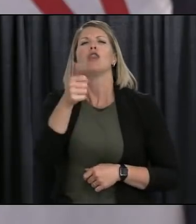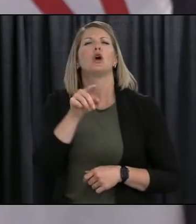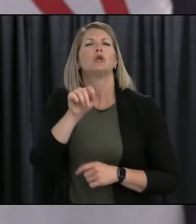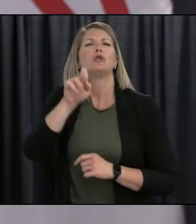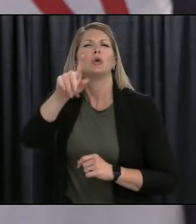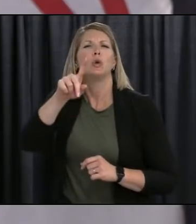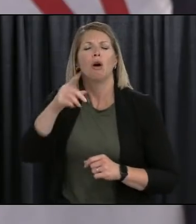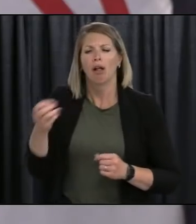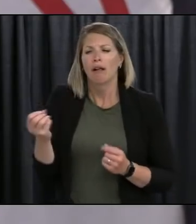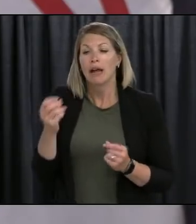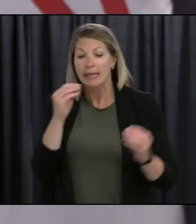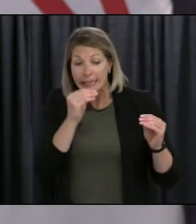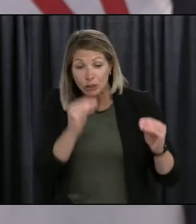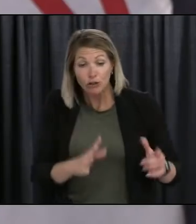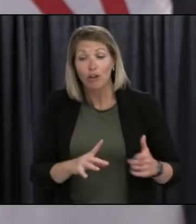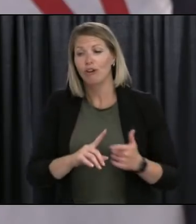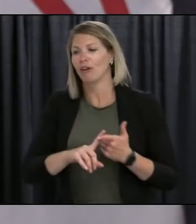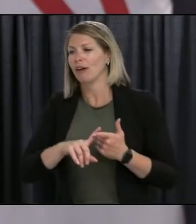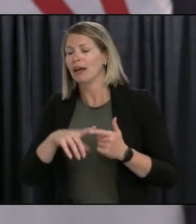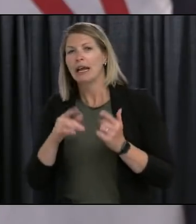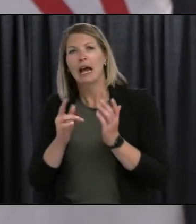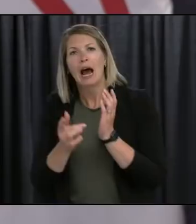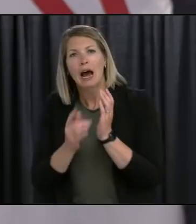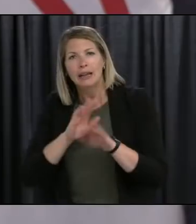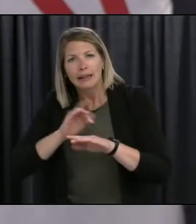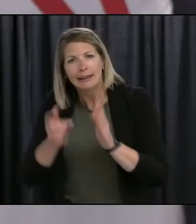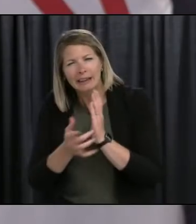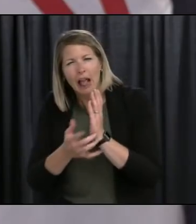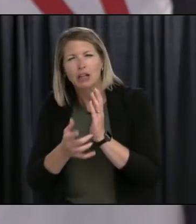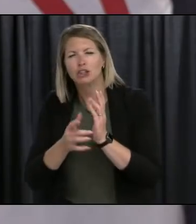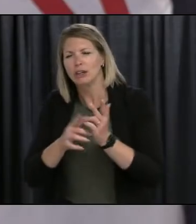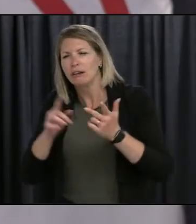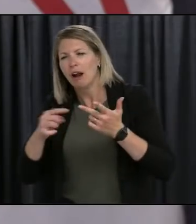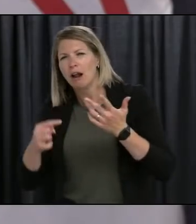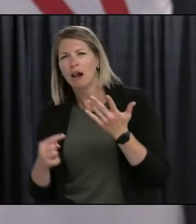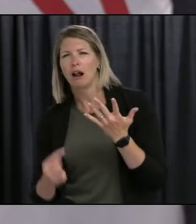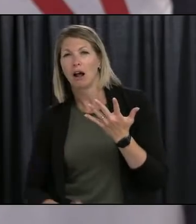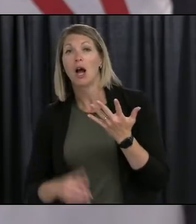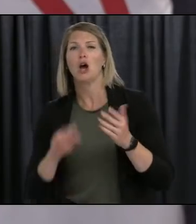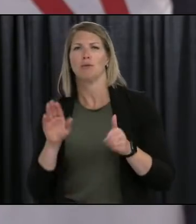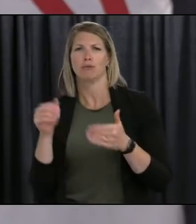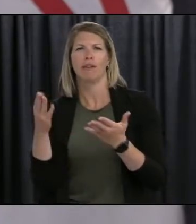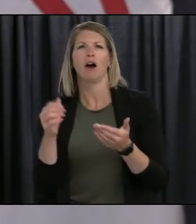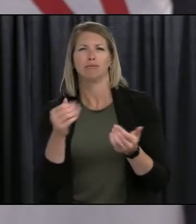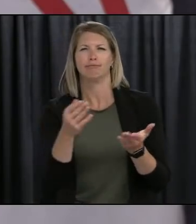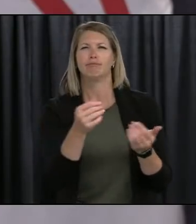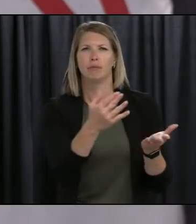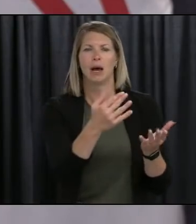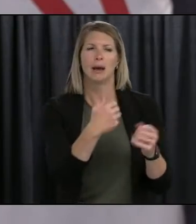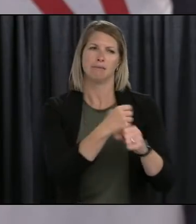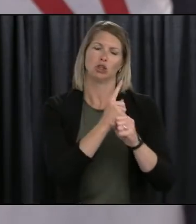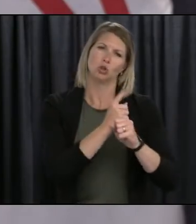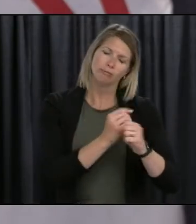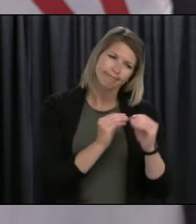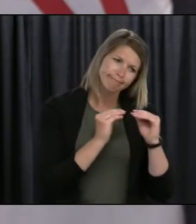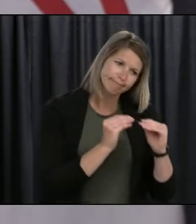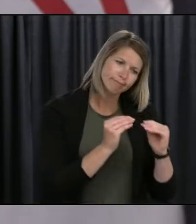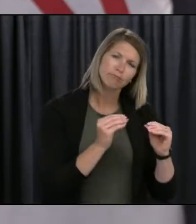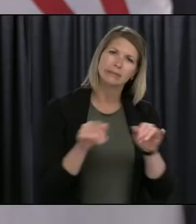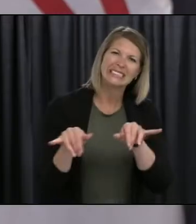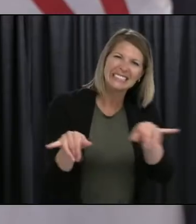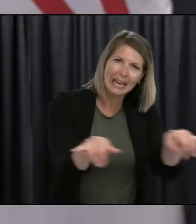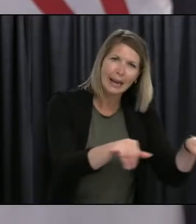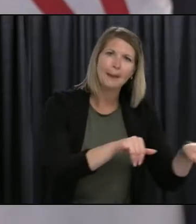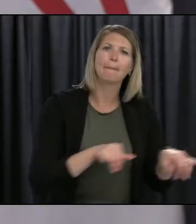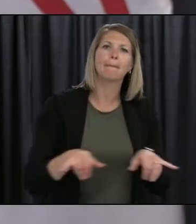So overall, the plan will support the implementation of a successful school year ahead while putting the education system, really